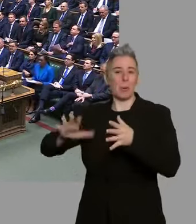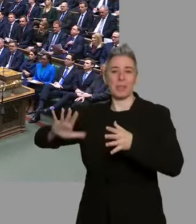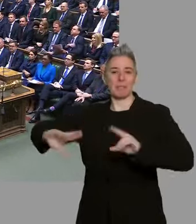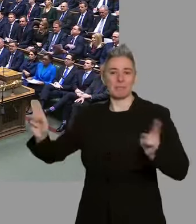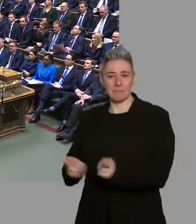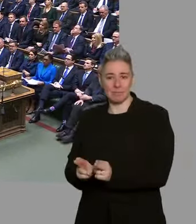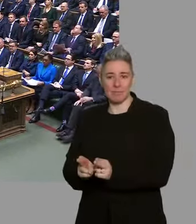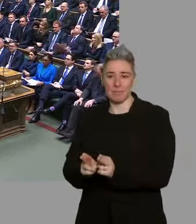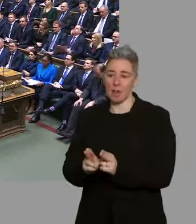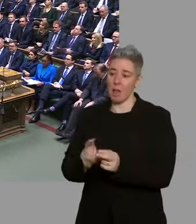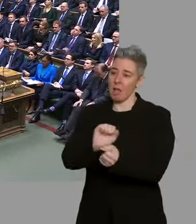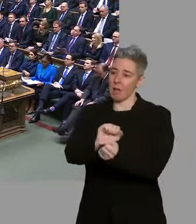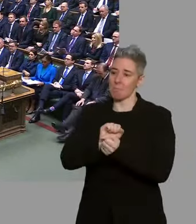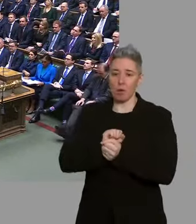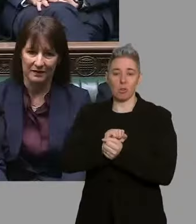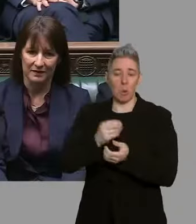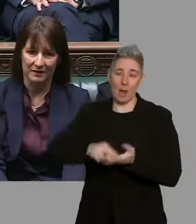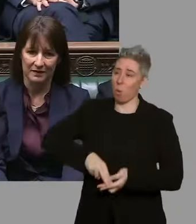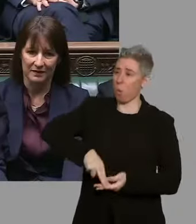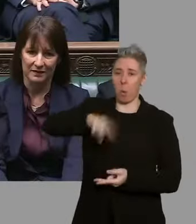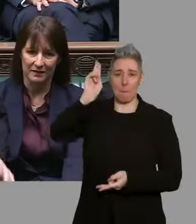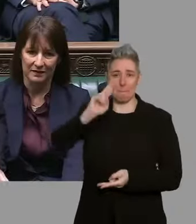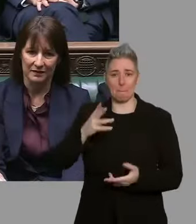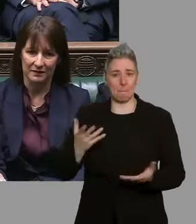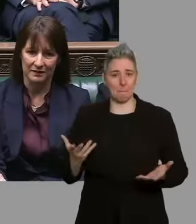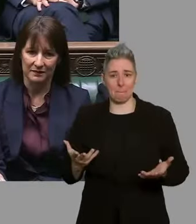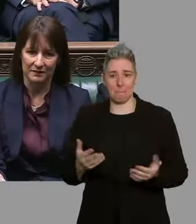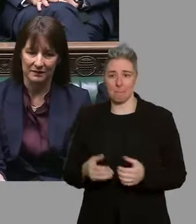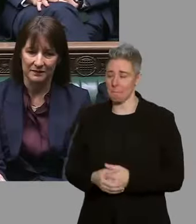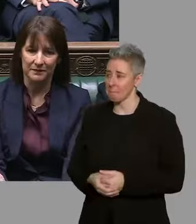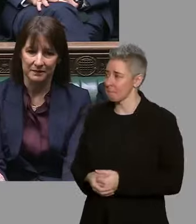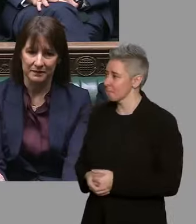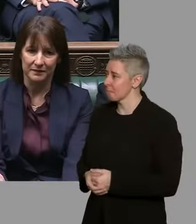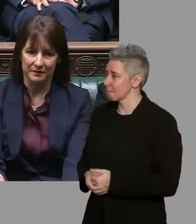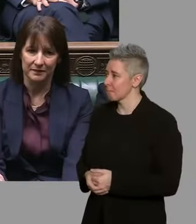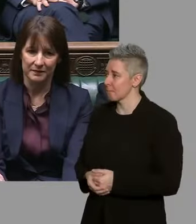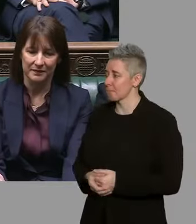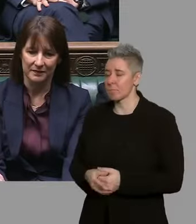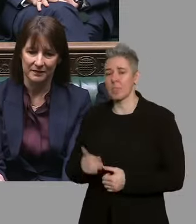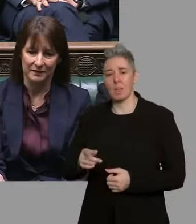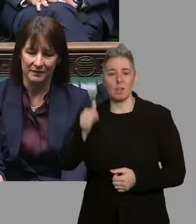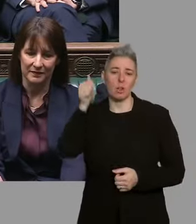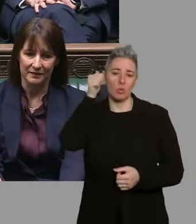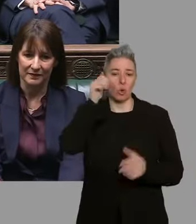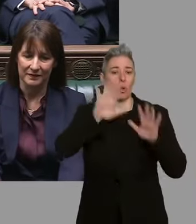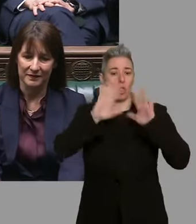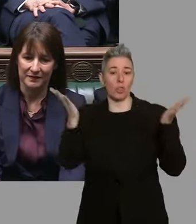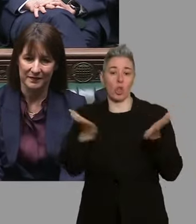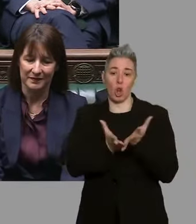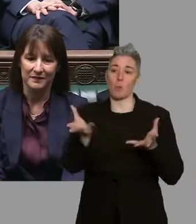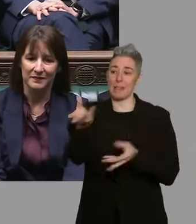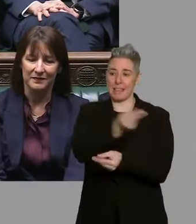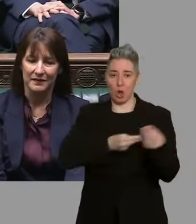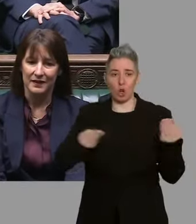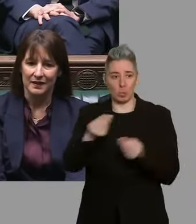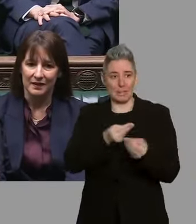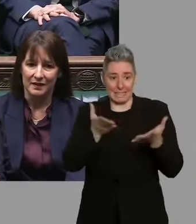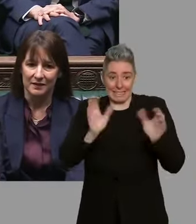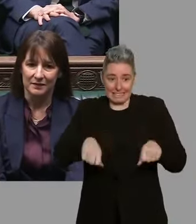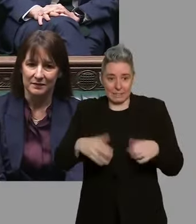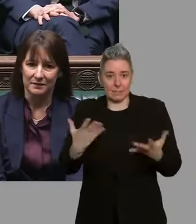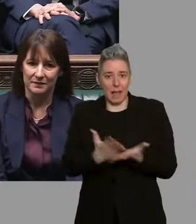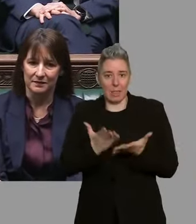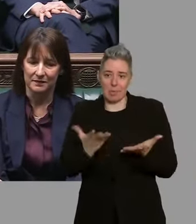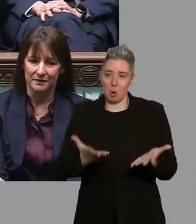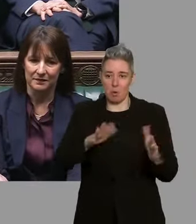Mr Speaker, as she knows, the global economy is experiencing volatility and higher borrowing costs. That is why it was